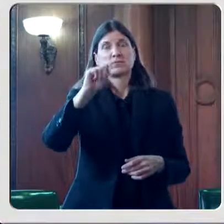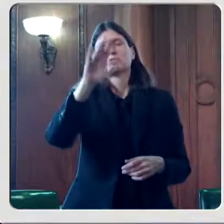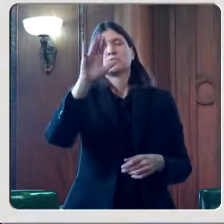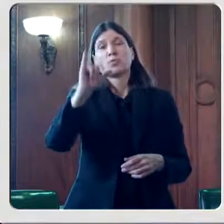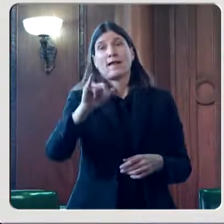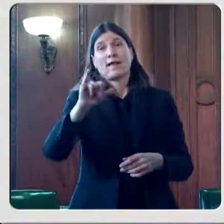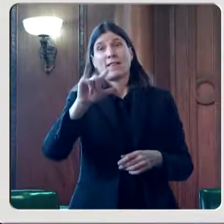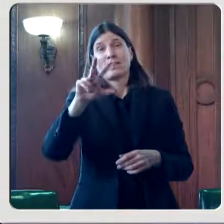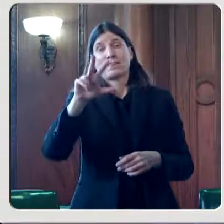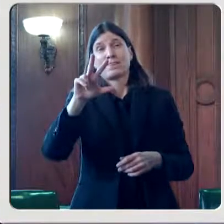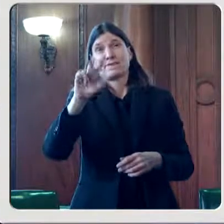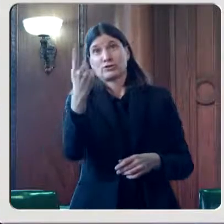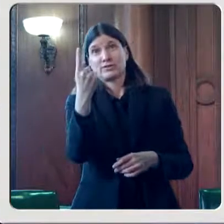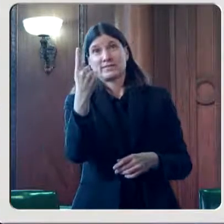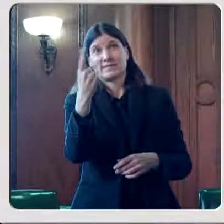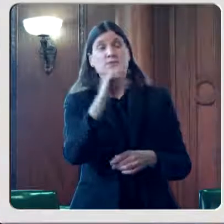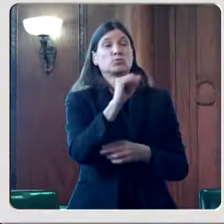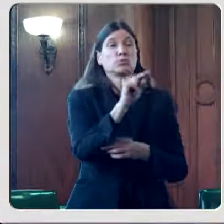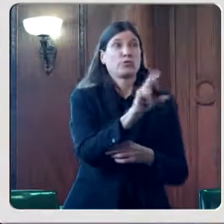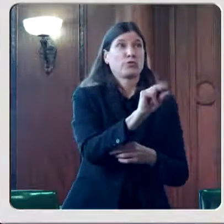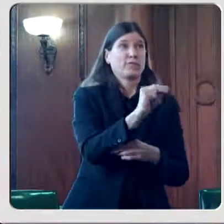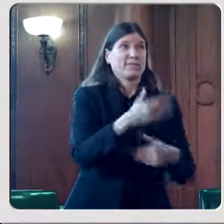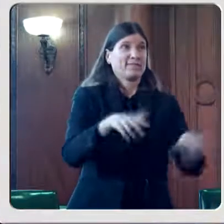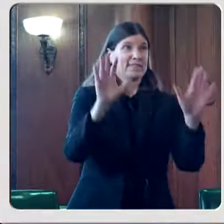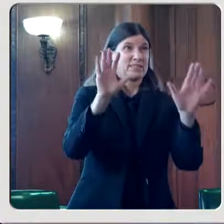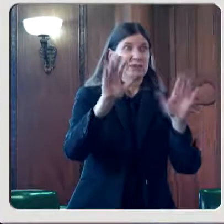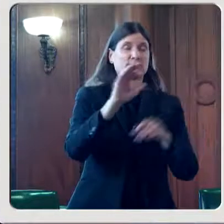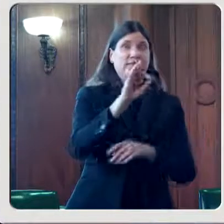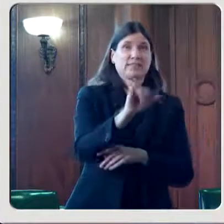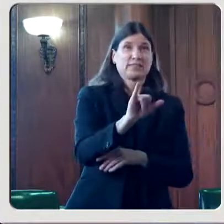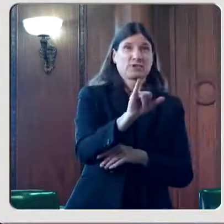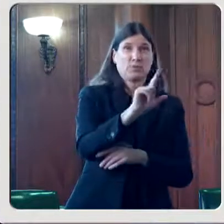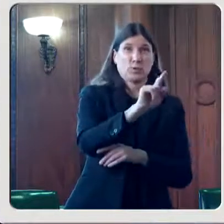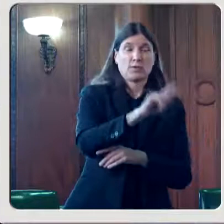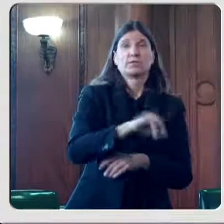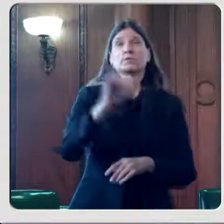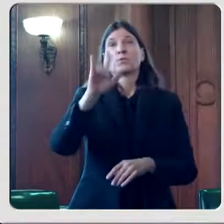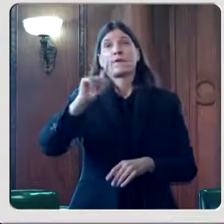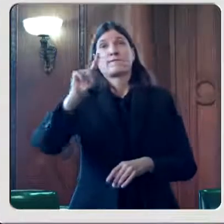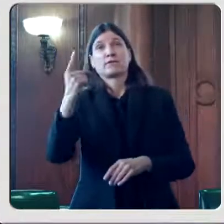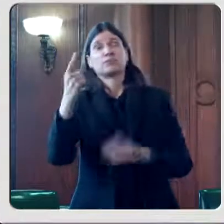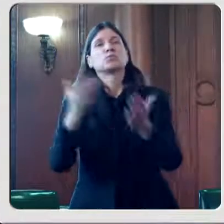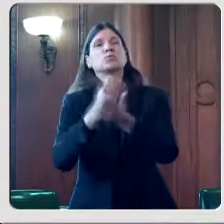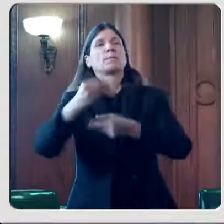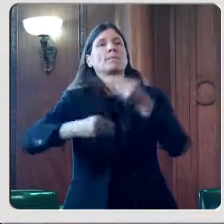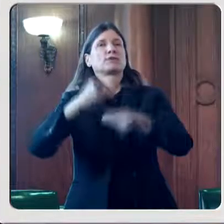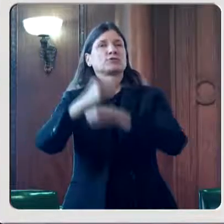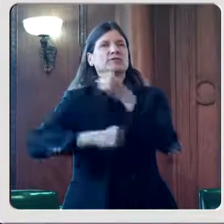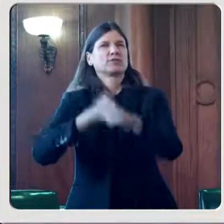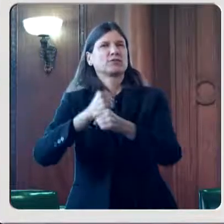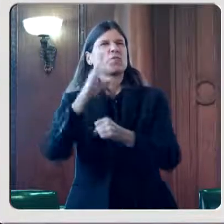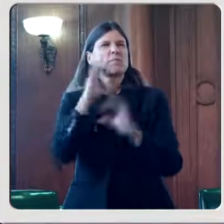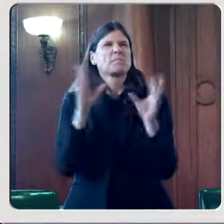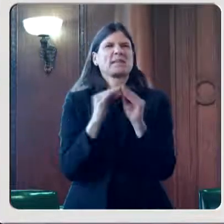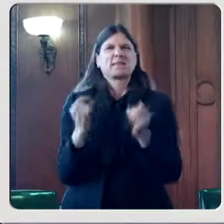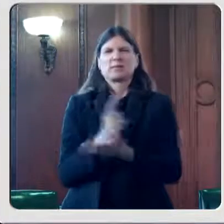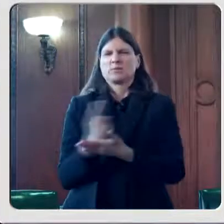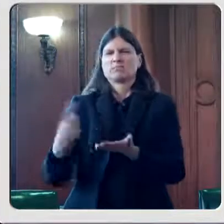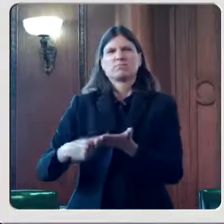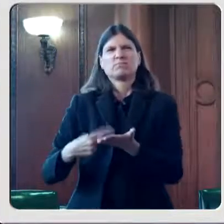and parks, Director Pat Sullivan indicates to me he's down 1 with